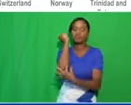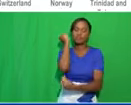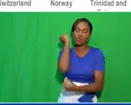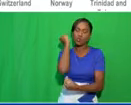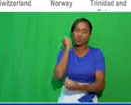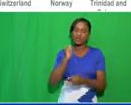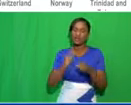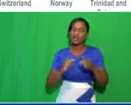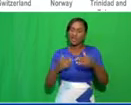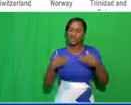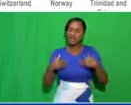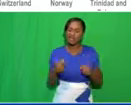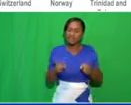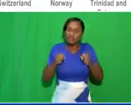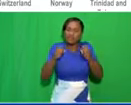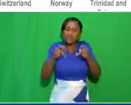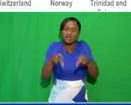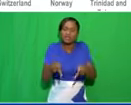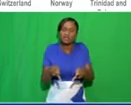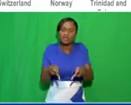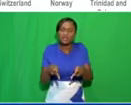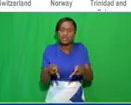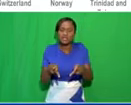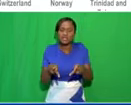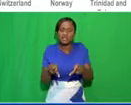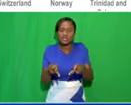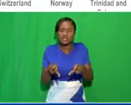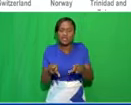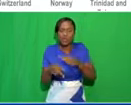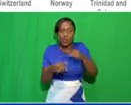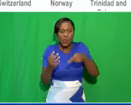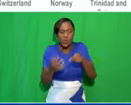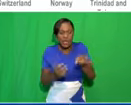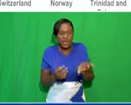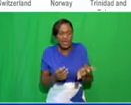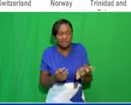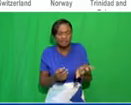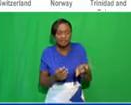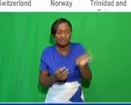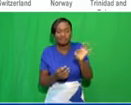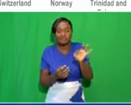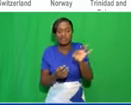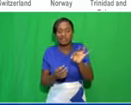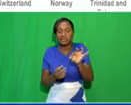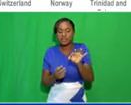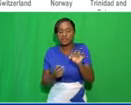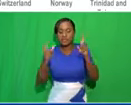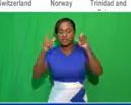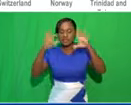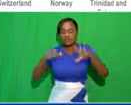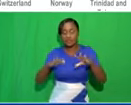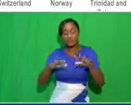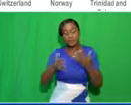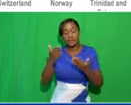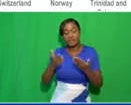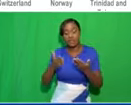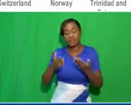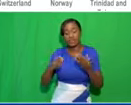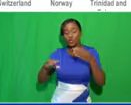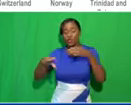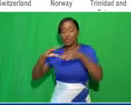Do they get a chance through our placement system to maybe go into